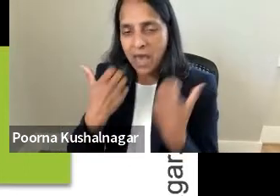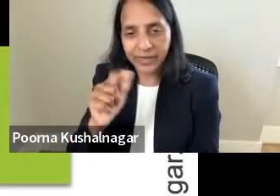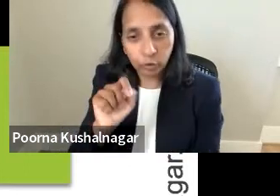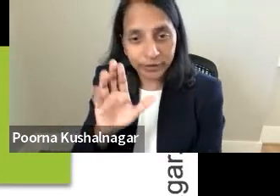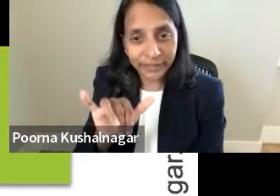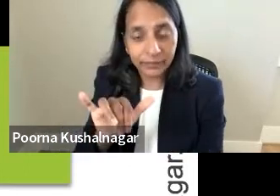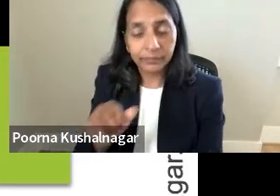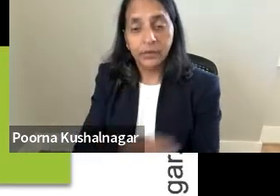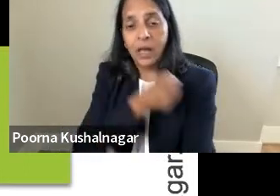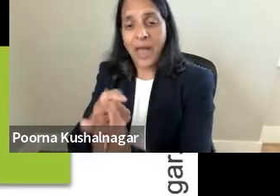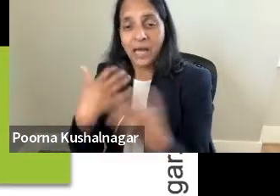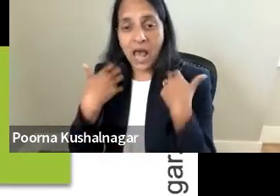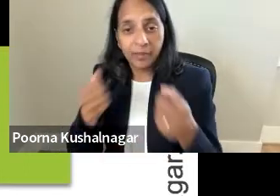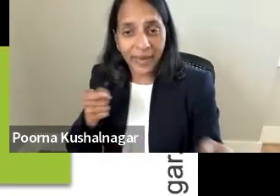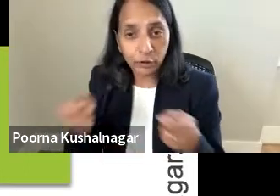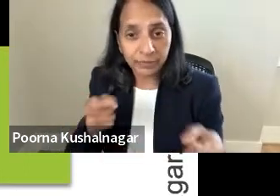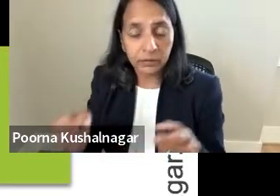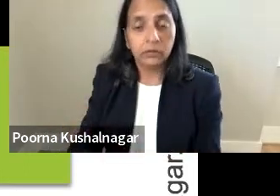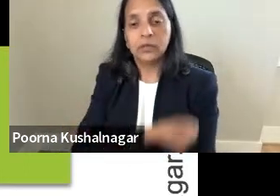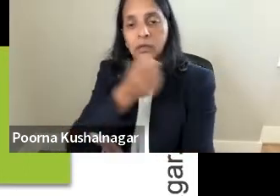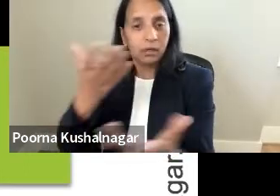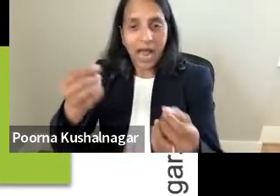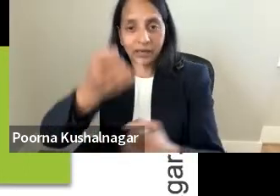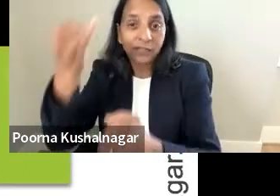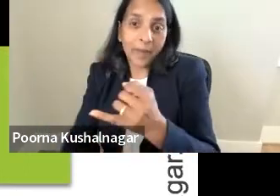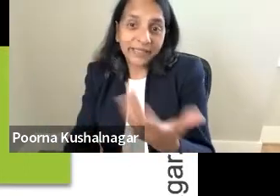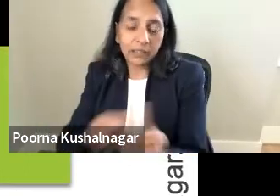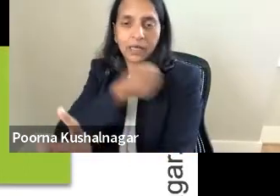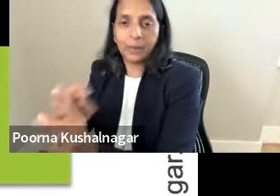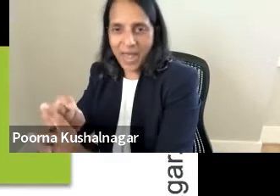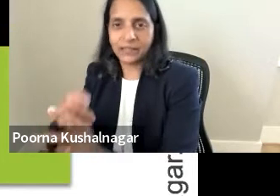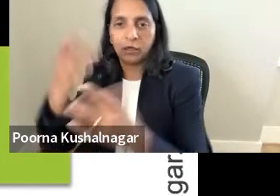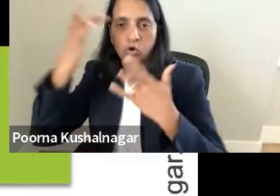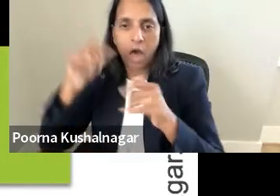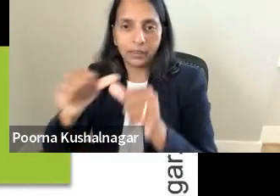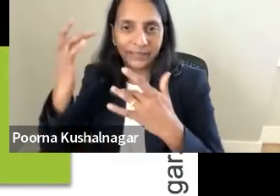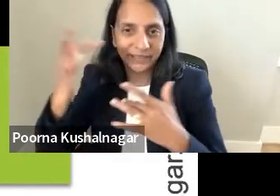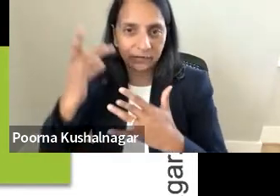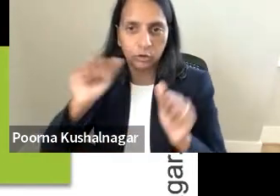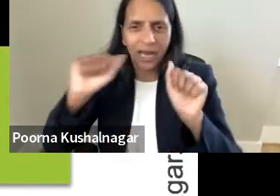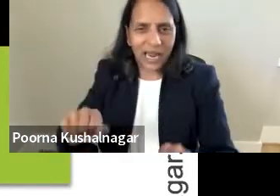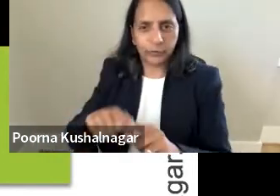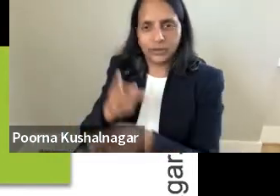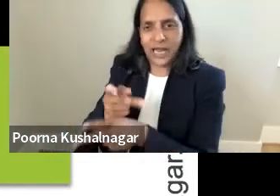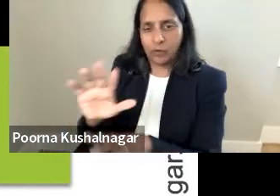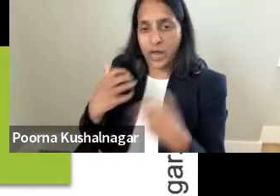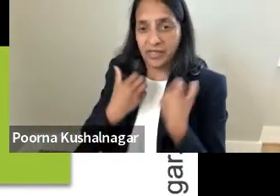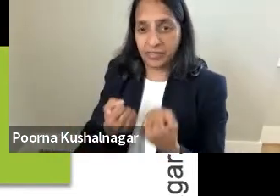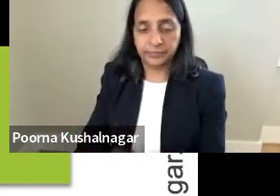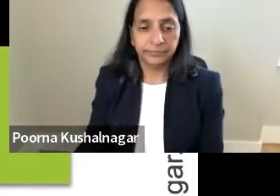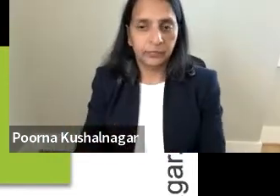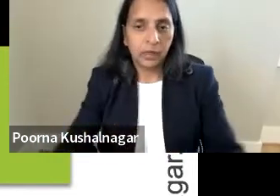language deprivation. And that often impacts their health literacy, their health management abilities, and ultimately impacts chronic